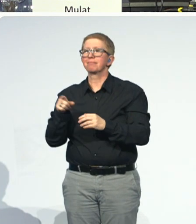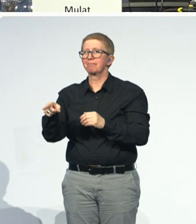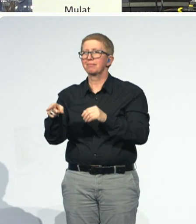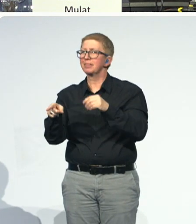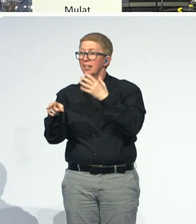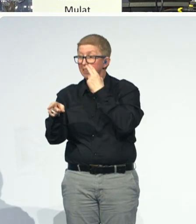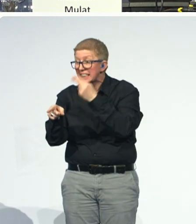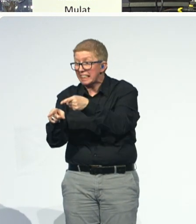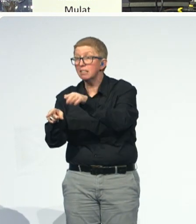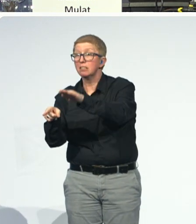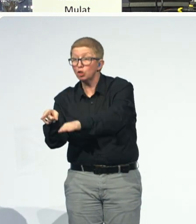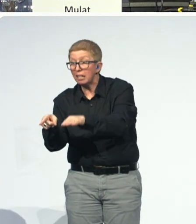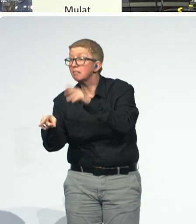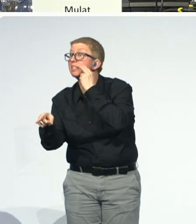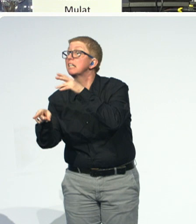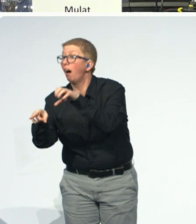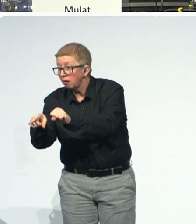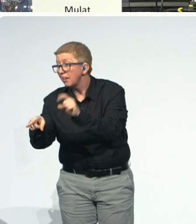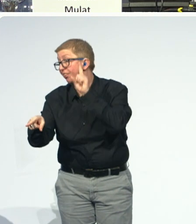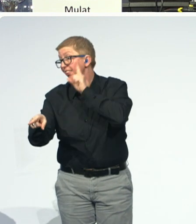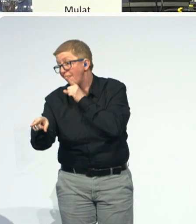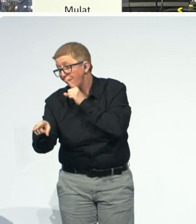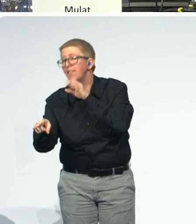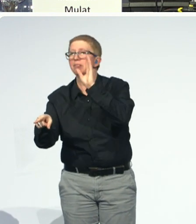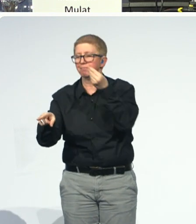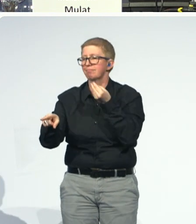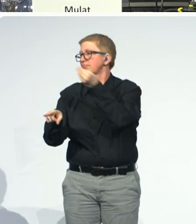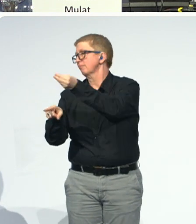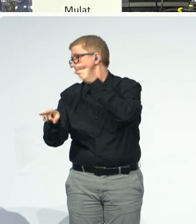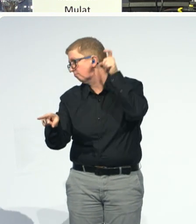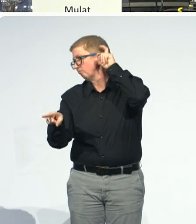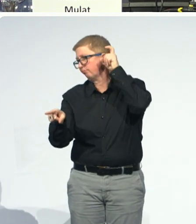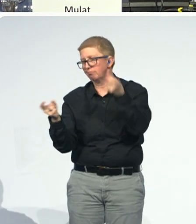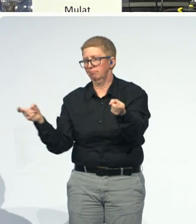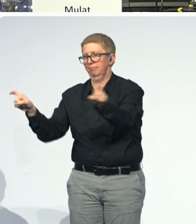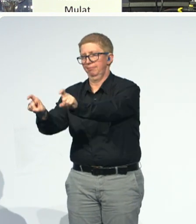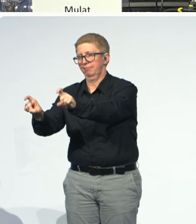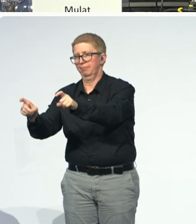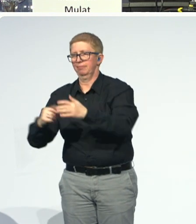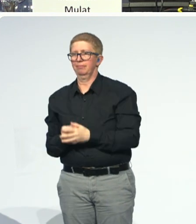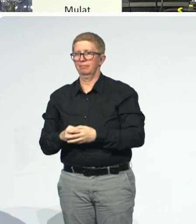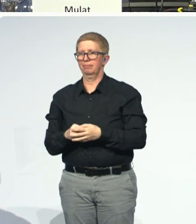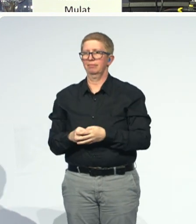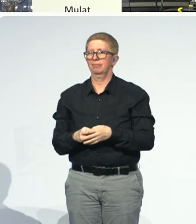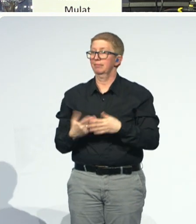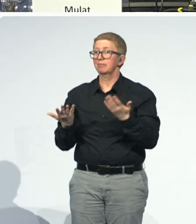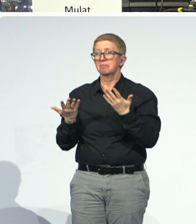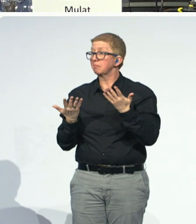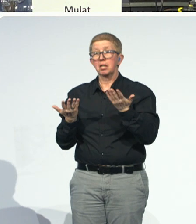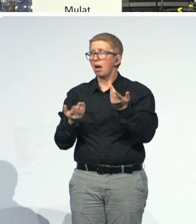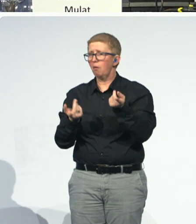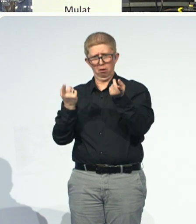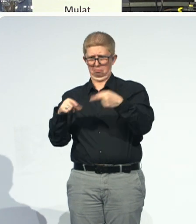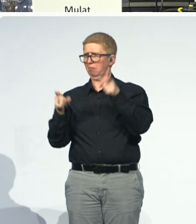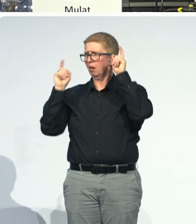hearing aids from Europe, which are functional, and fitted them there. That's actually very important,